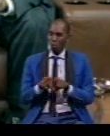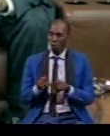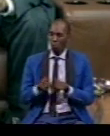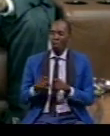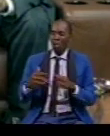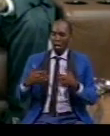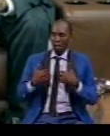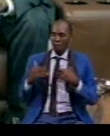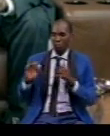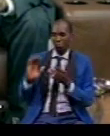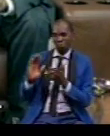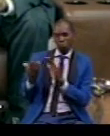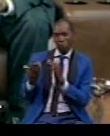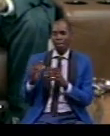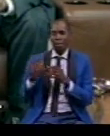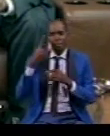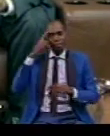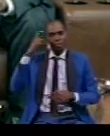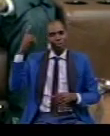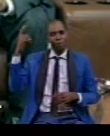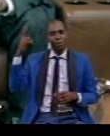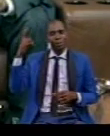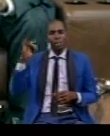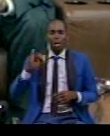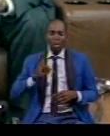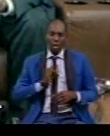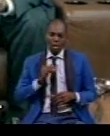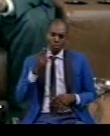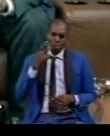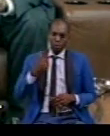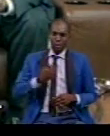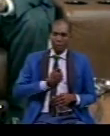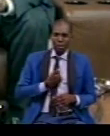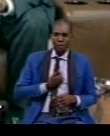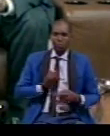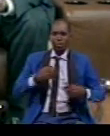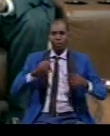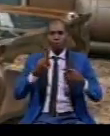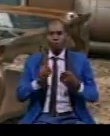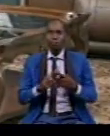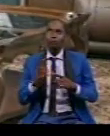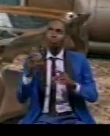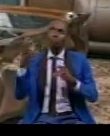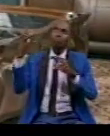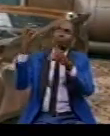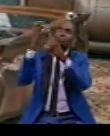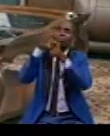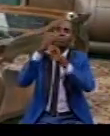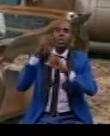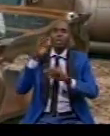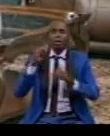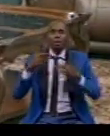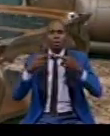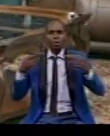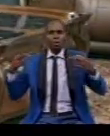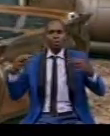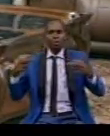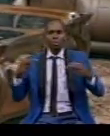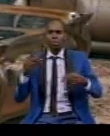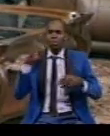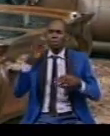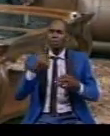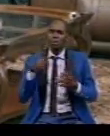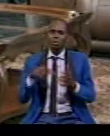of my life, any problem I have, he is the one to solve it, then Jesus is